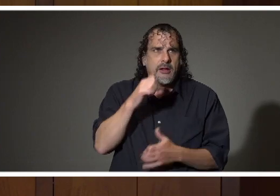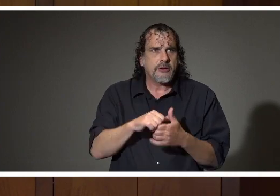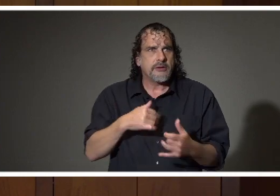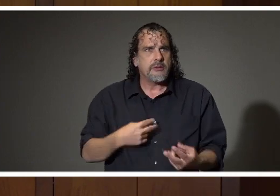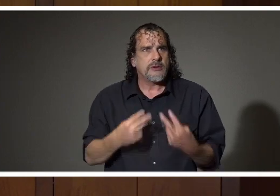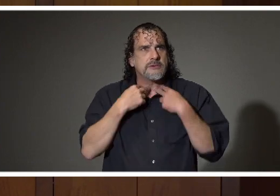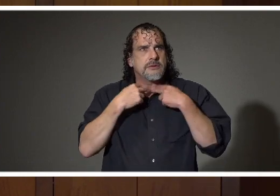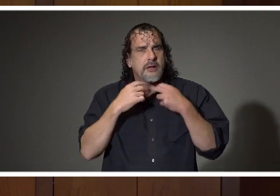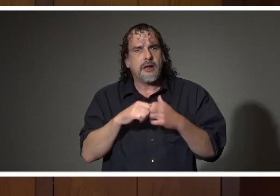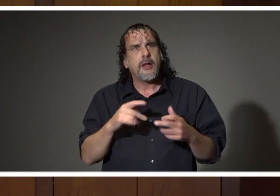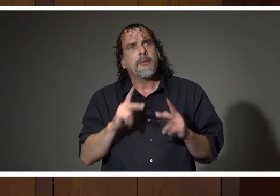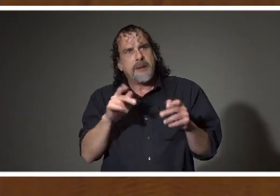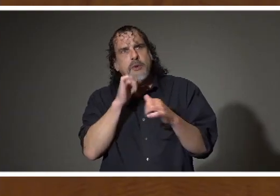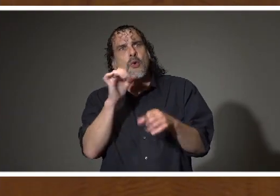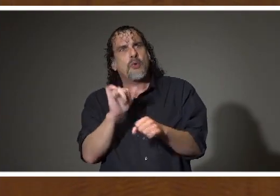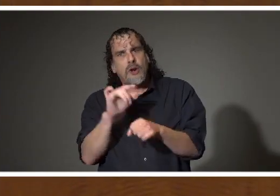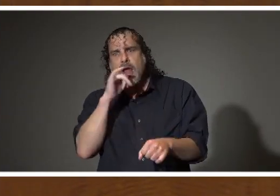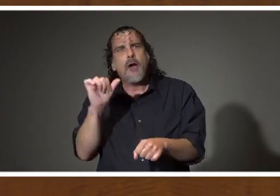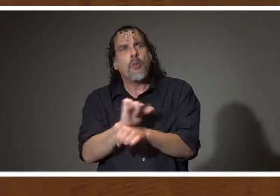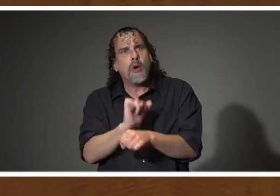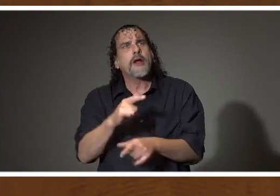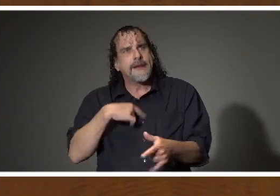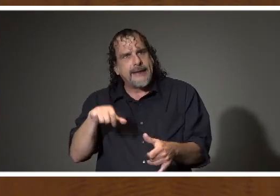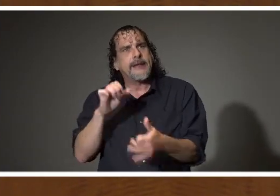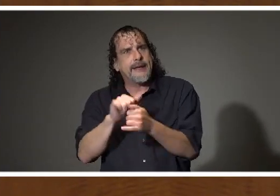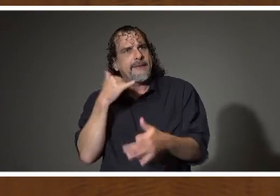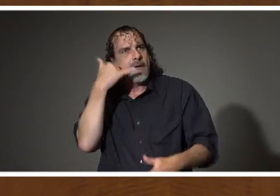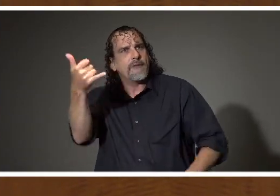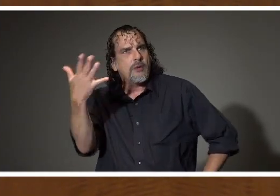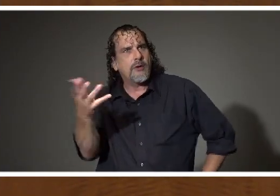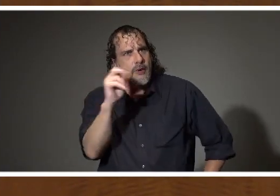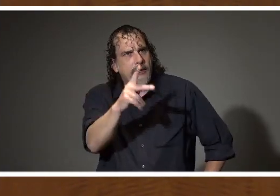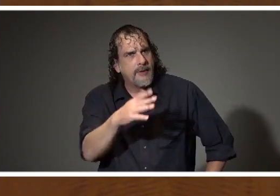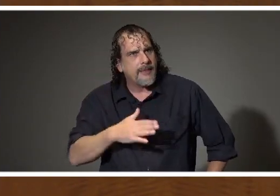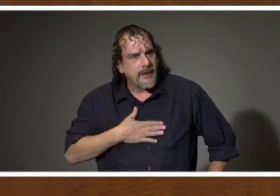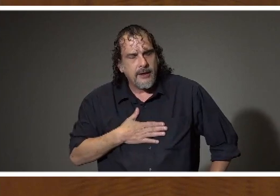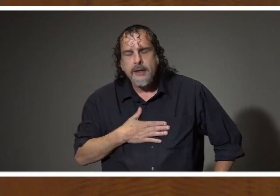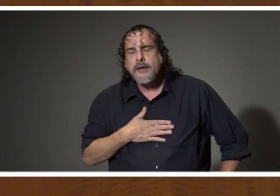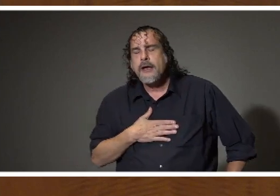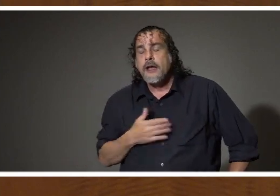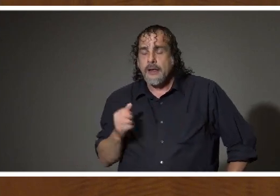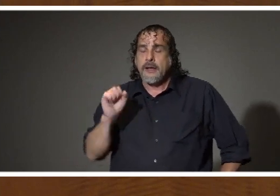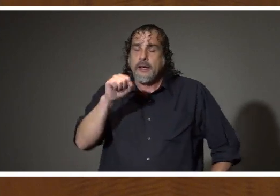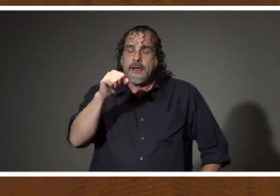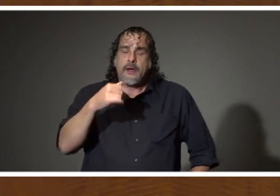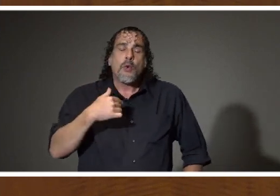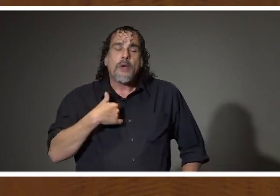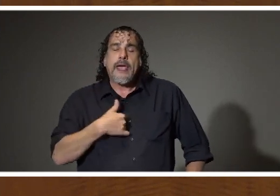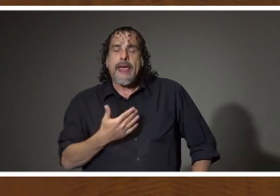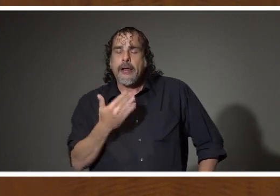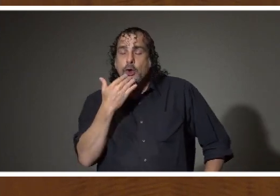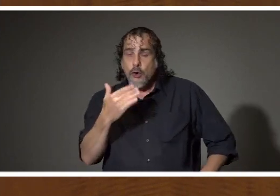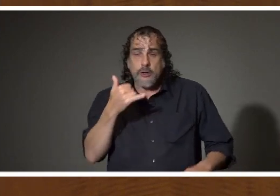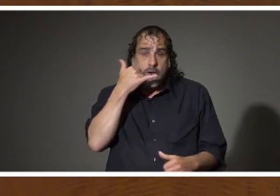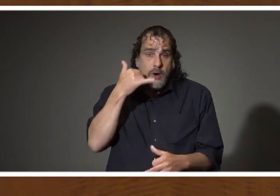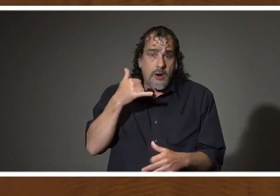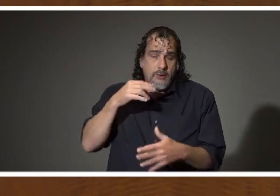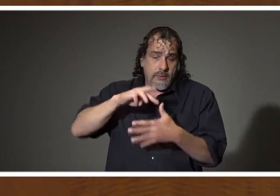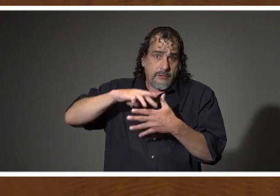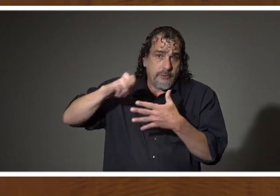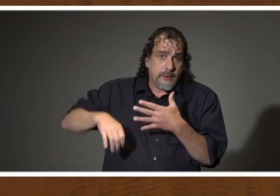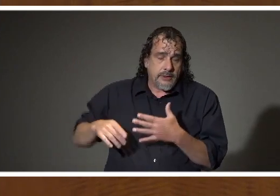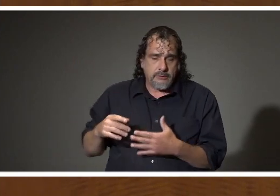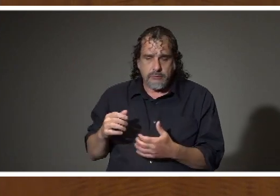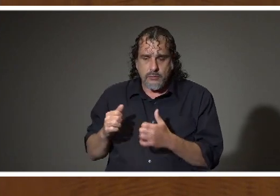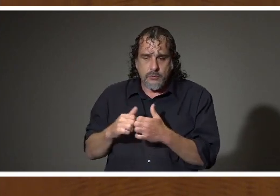line. Other people are trying to get in. But yes, we had a great call over the weekend with